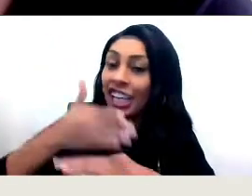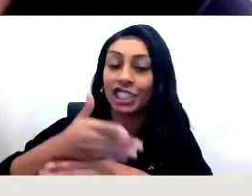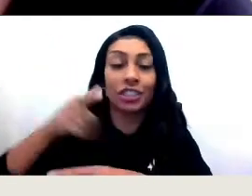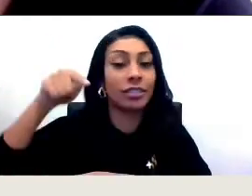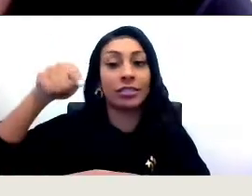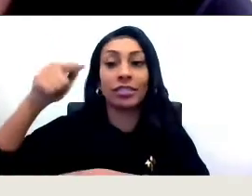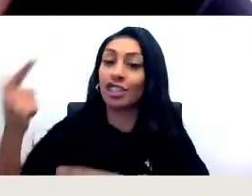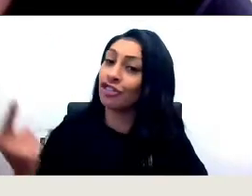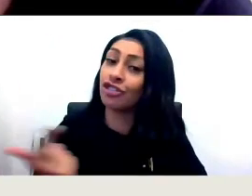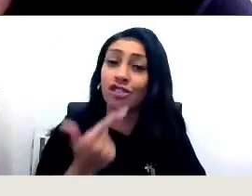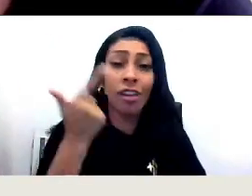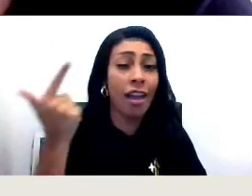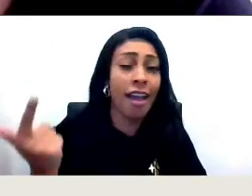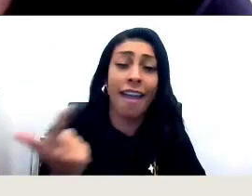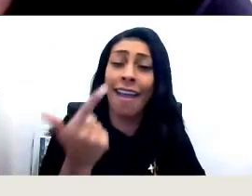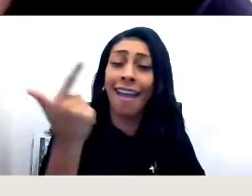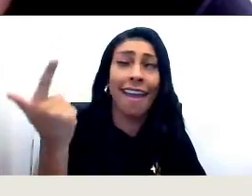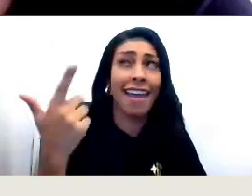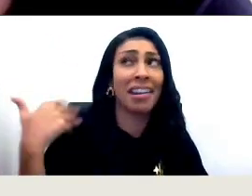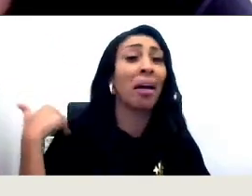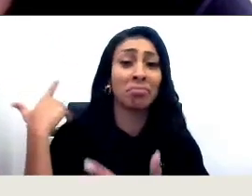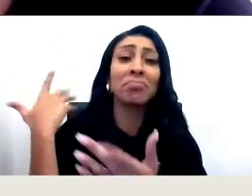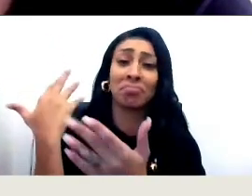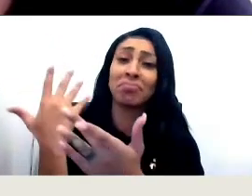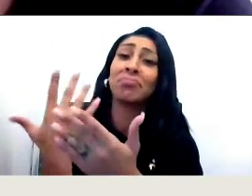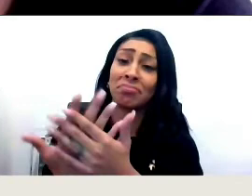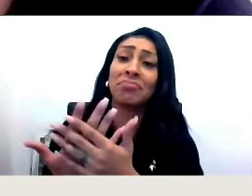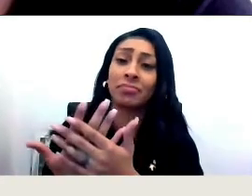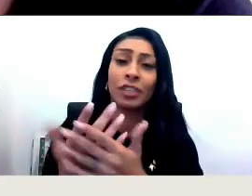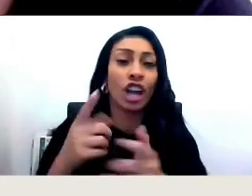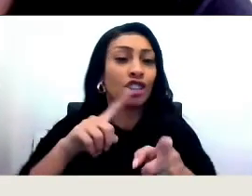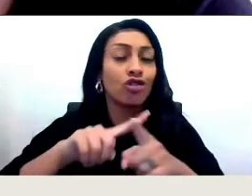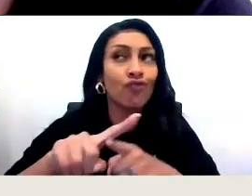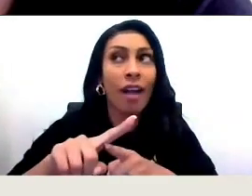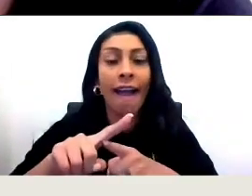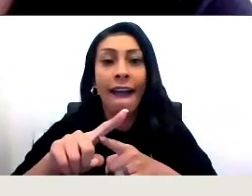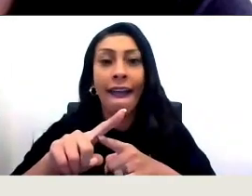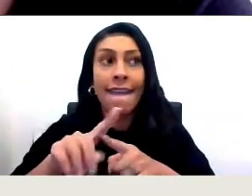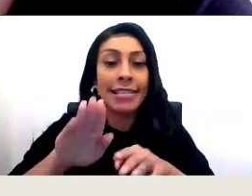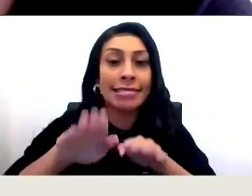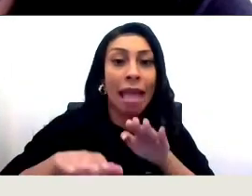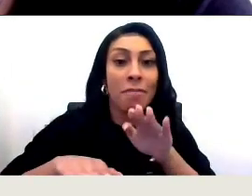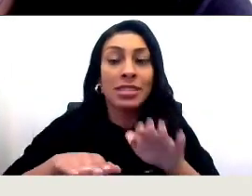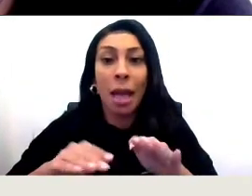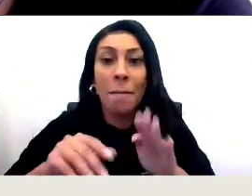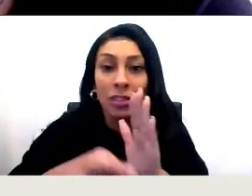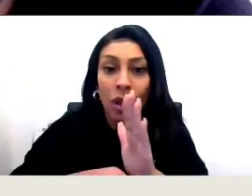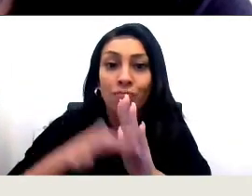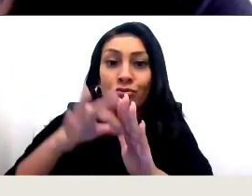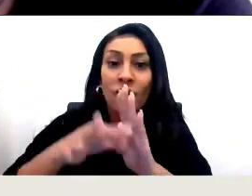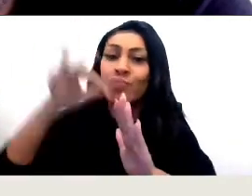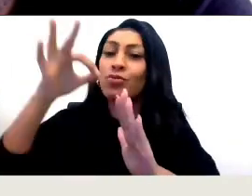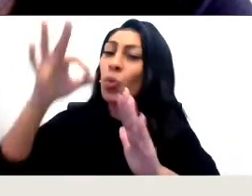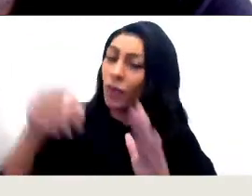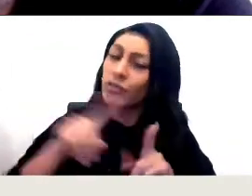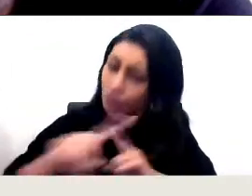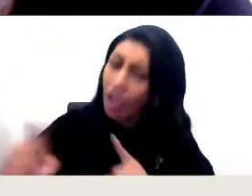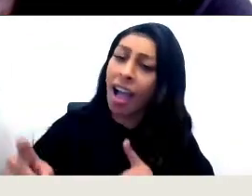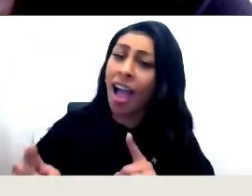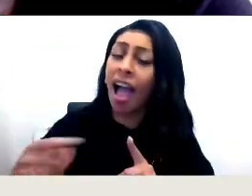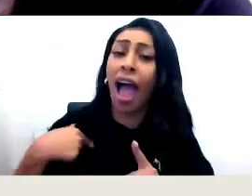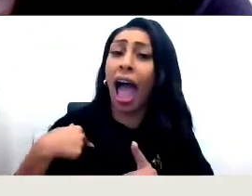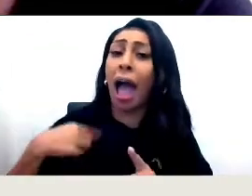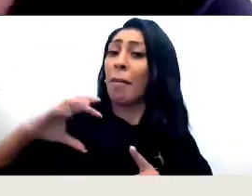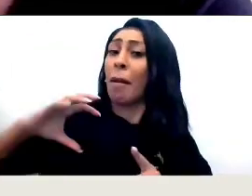it's been a journey that I've been on for a while now, but you're always trying to take more steps in that direction. So I'm the patron of a couple of charities.